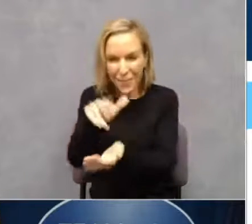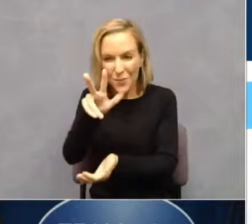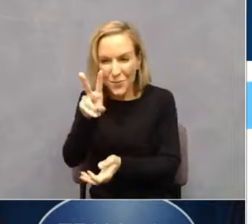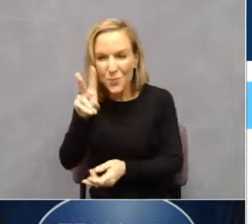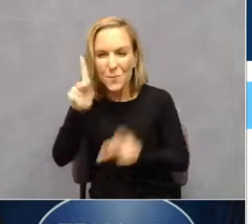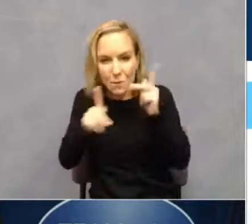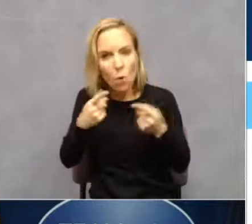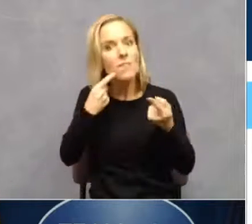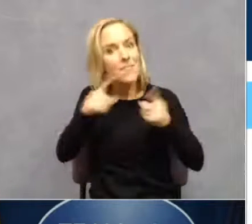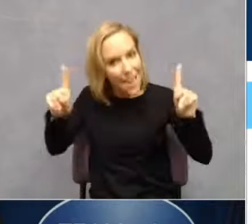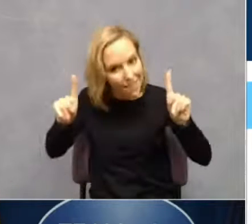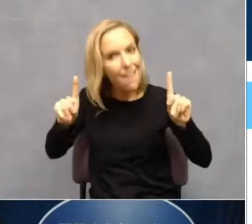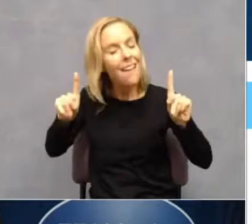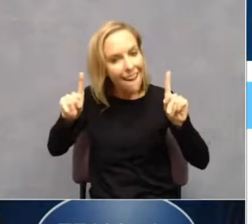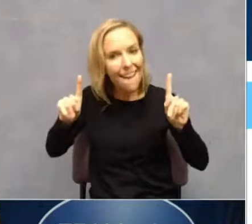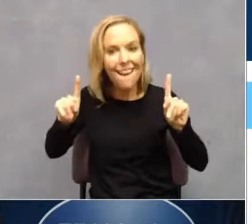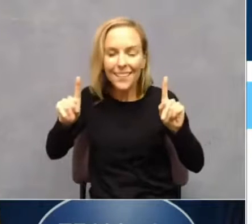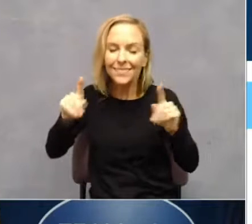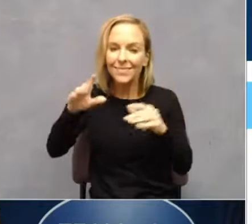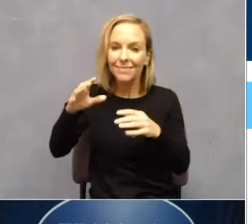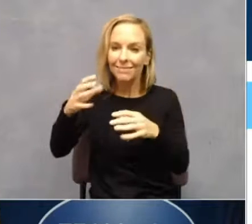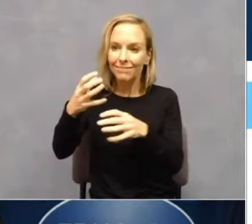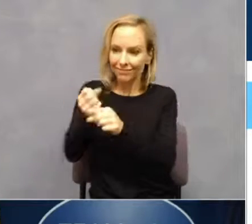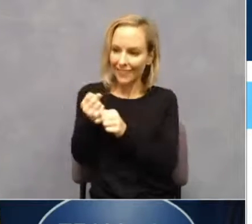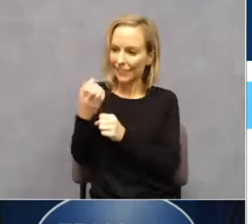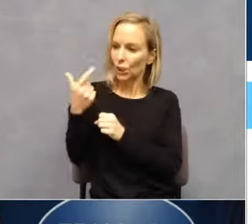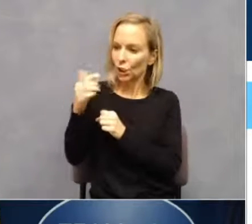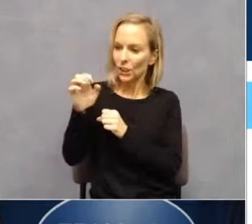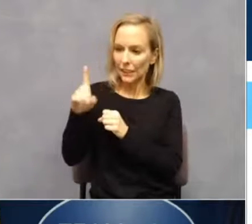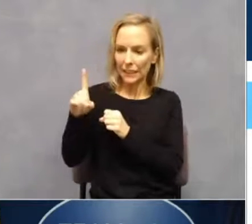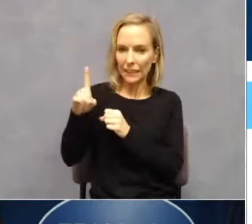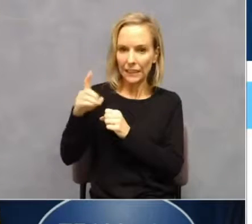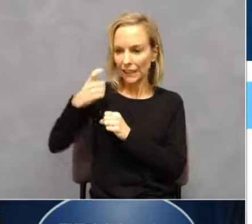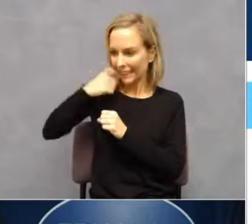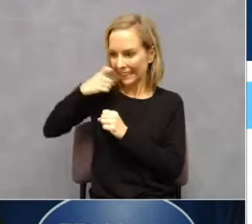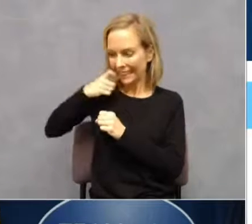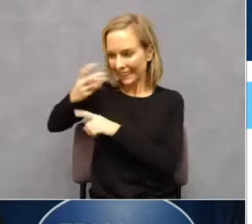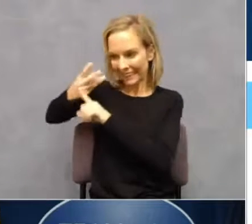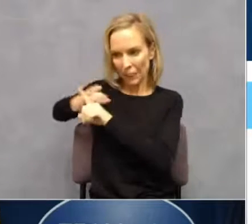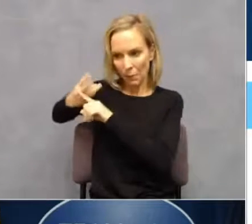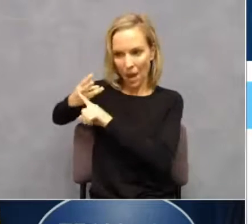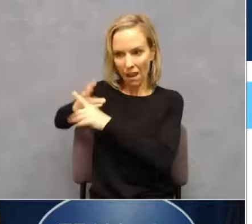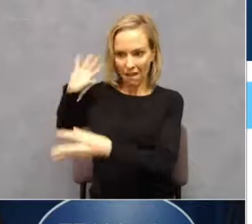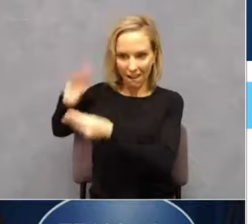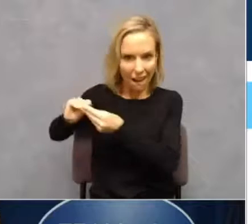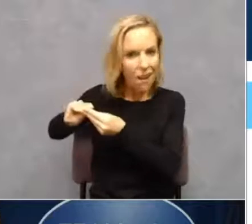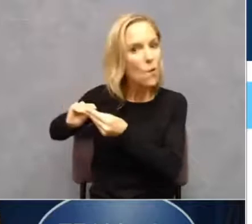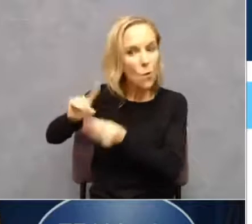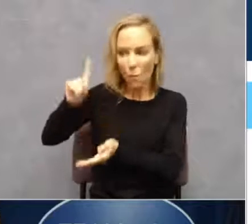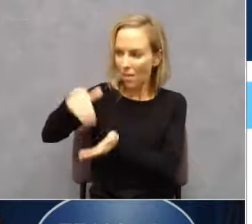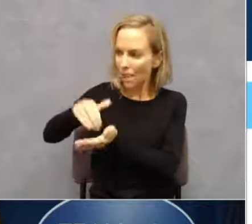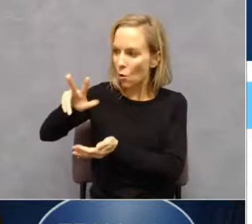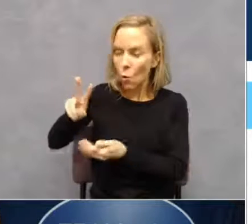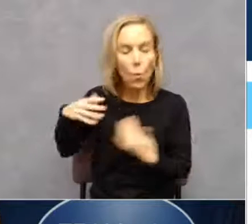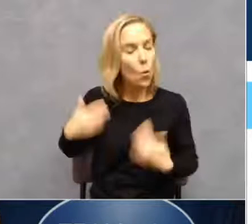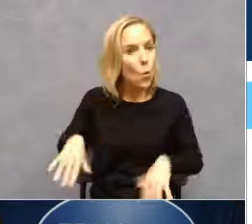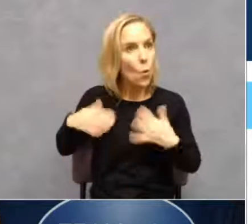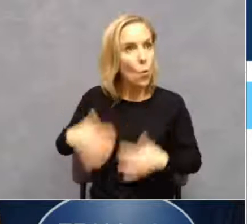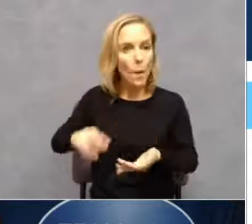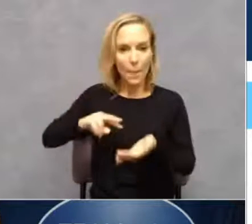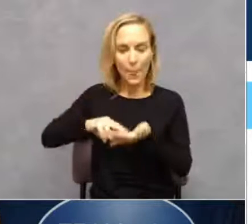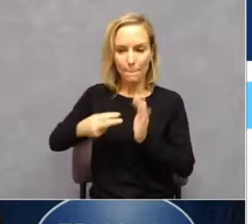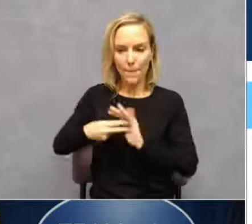successfully earned their GED during the first 6 months of 2020. And I want to flag that leaves a gap of about